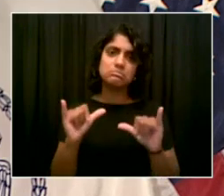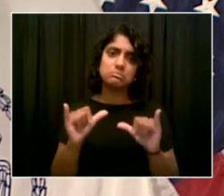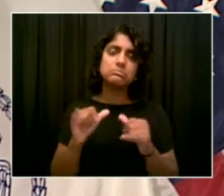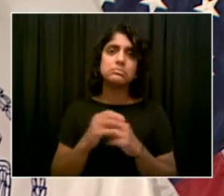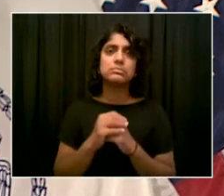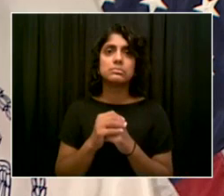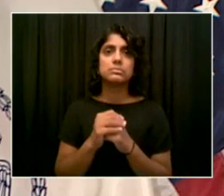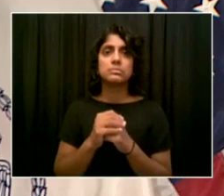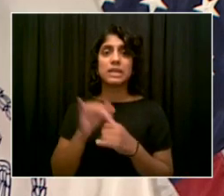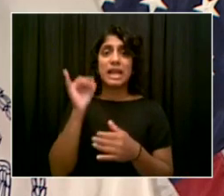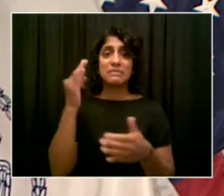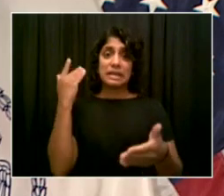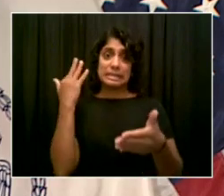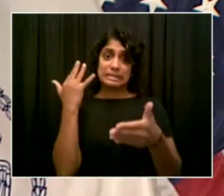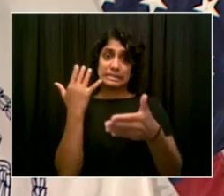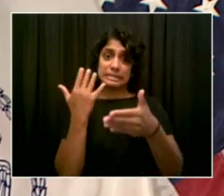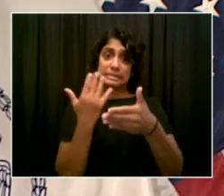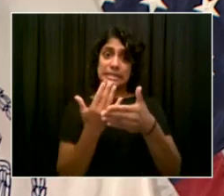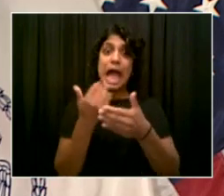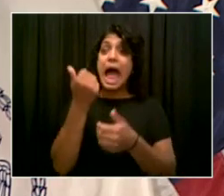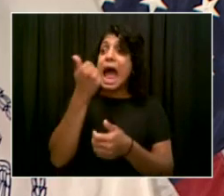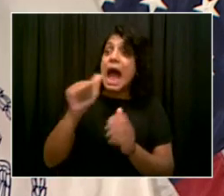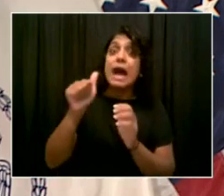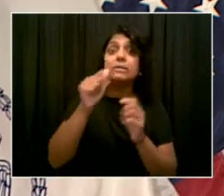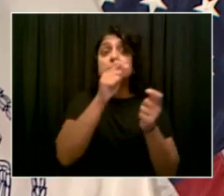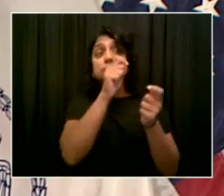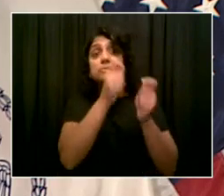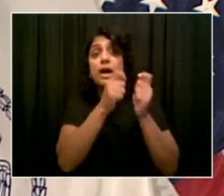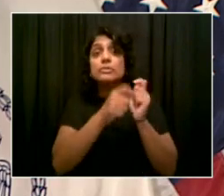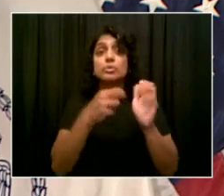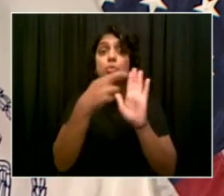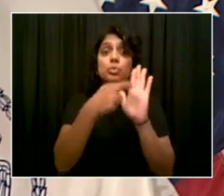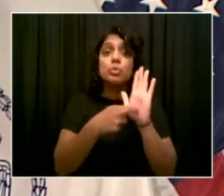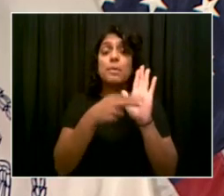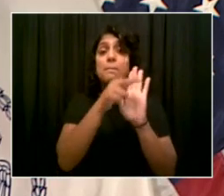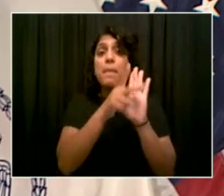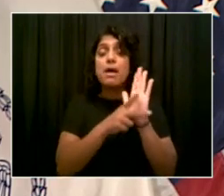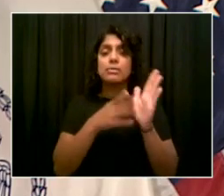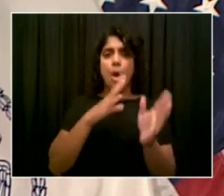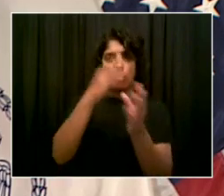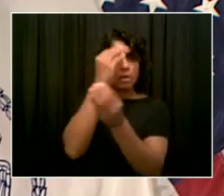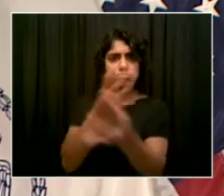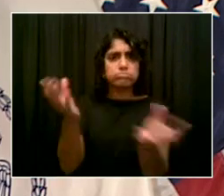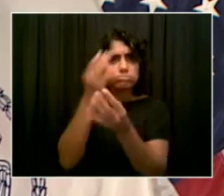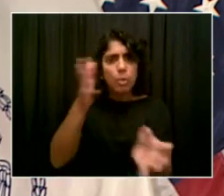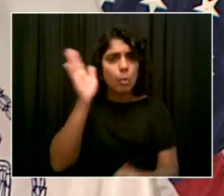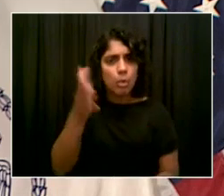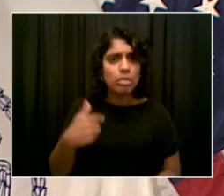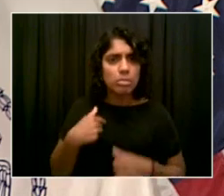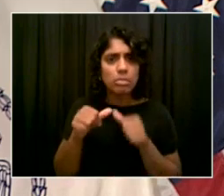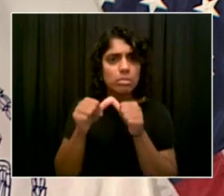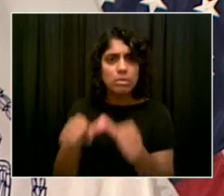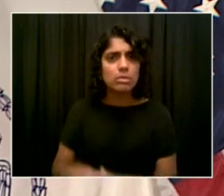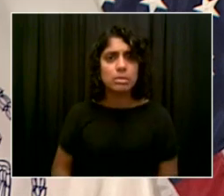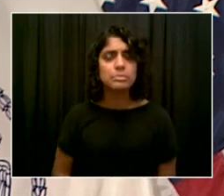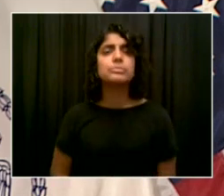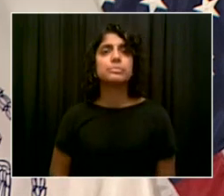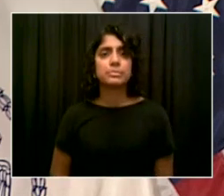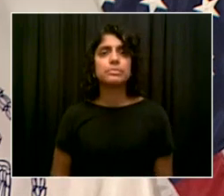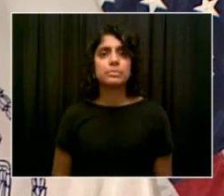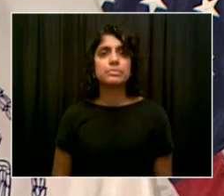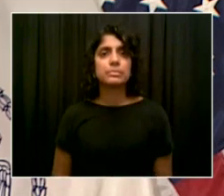good news is, and it's really something I hope will get its, due attention over